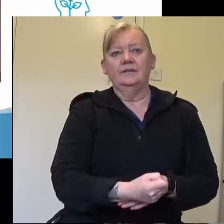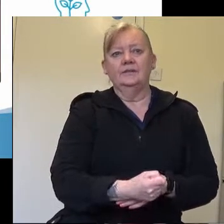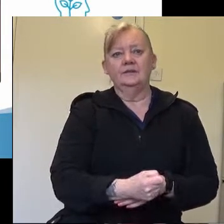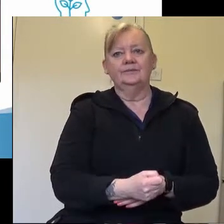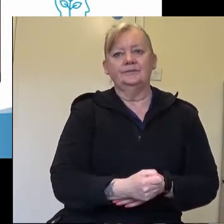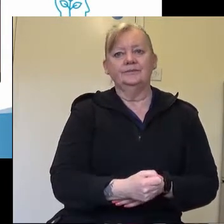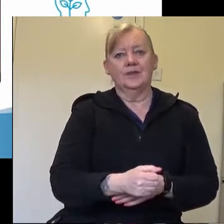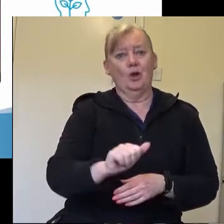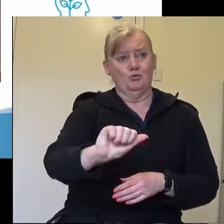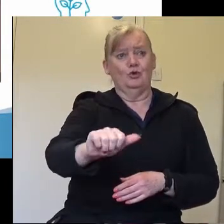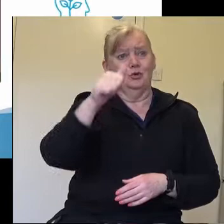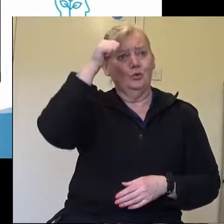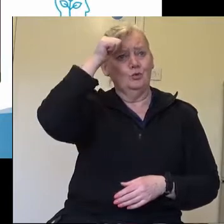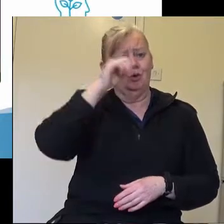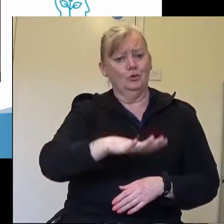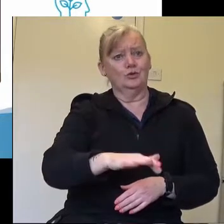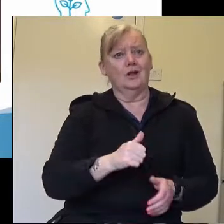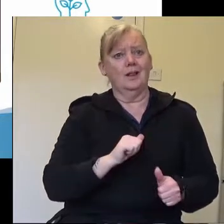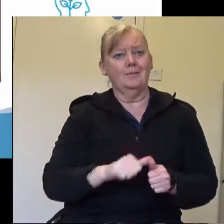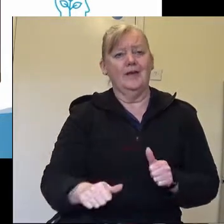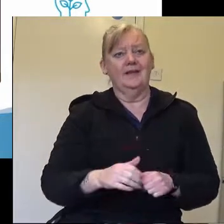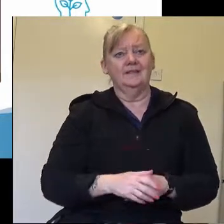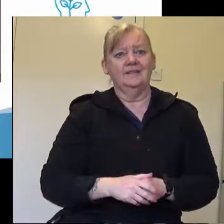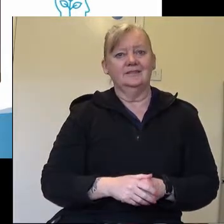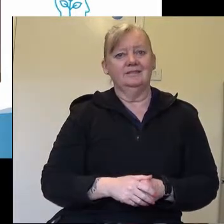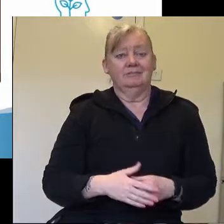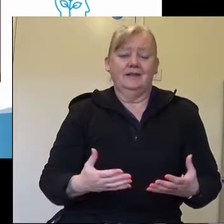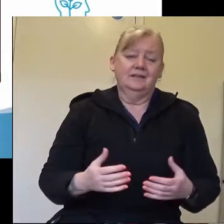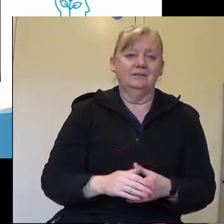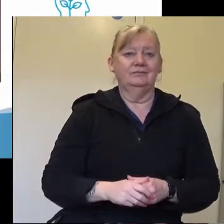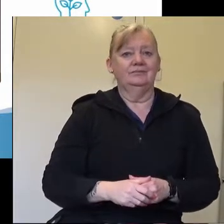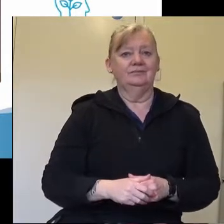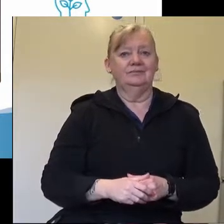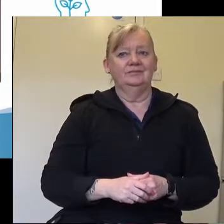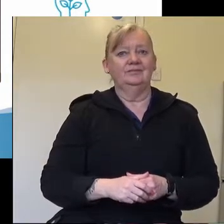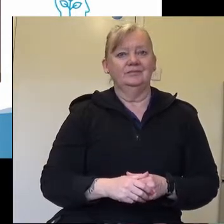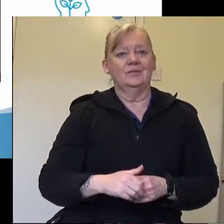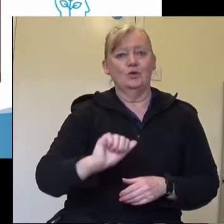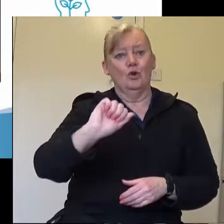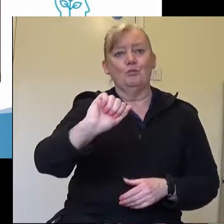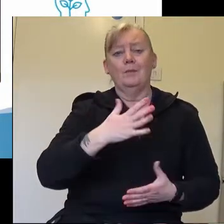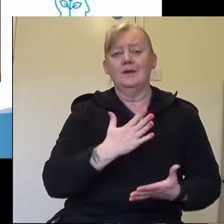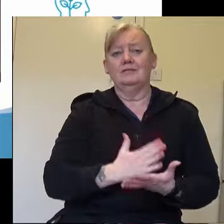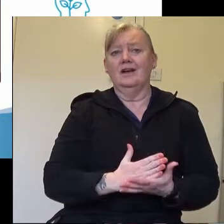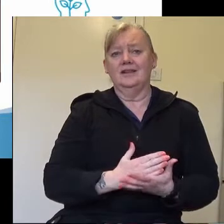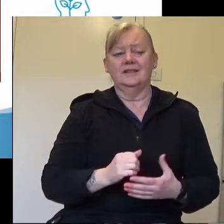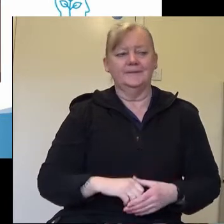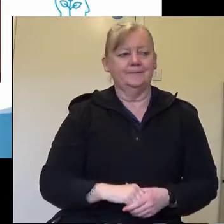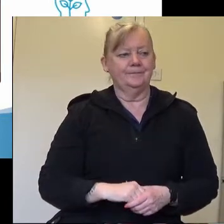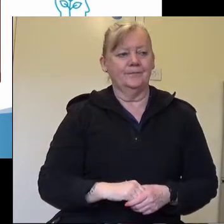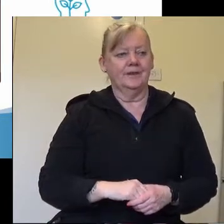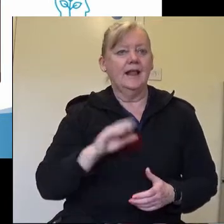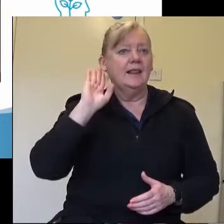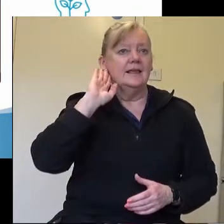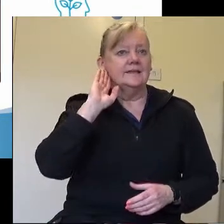else. If you get that feeling that something is not right, then probably it's not. Talking